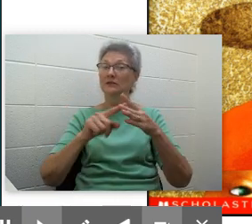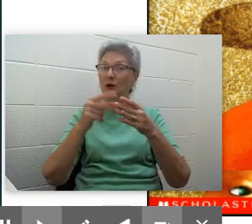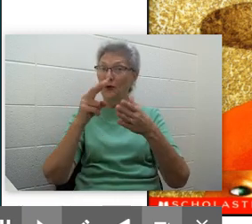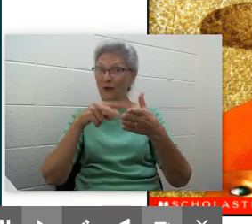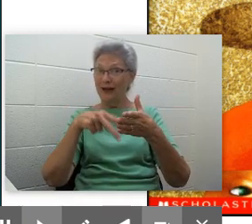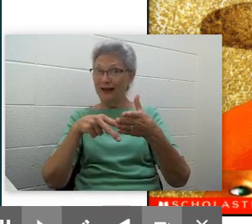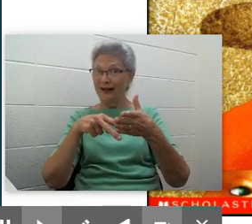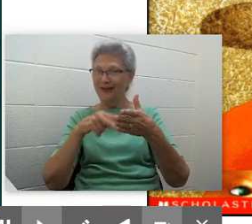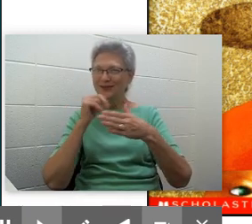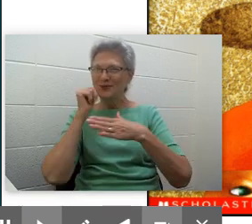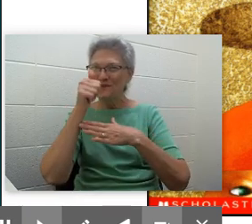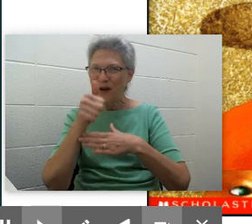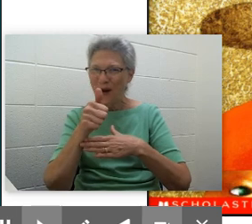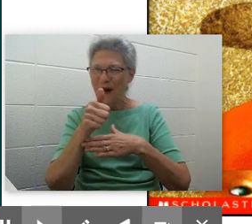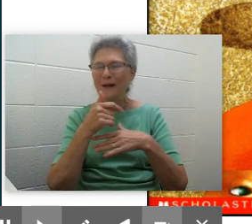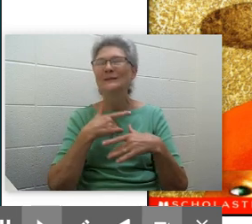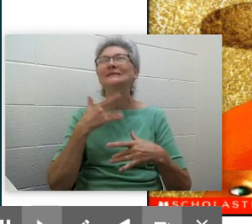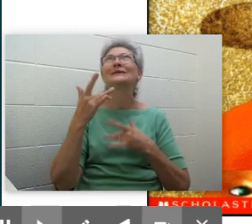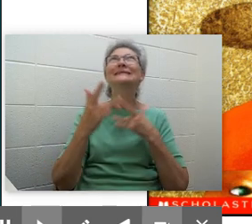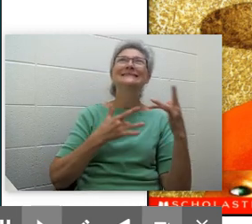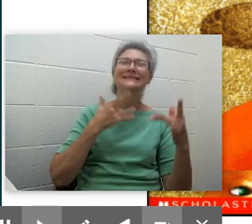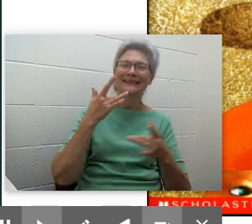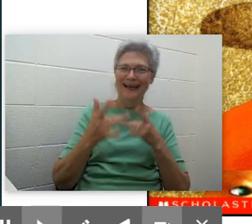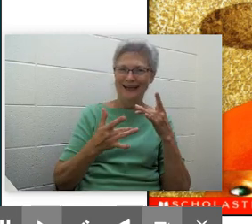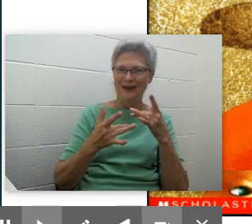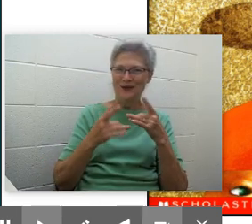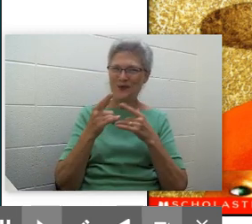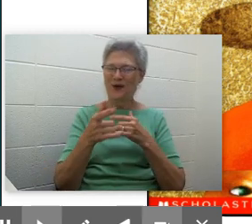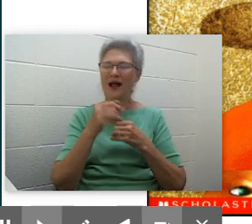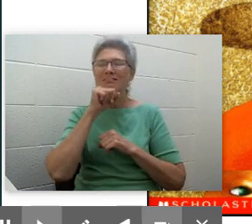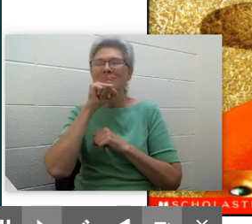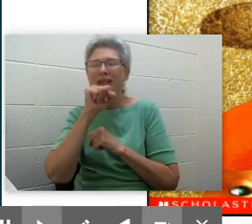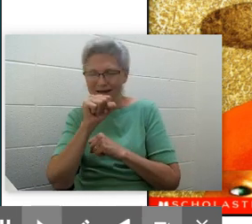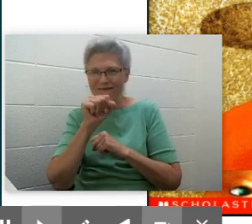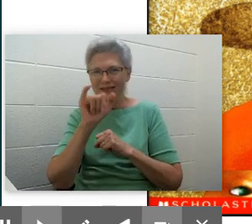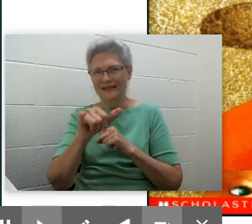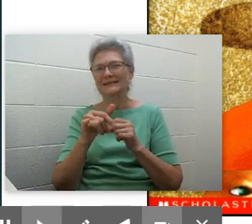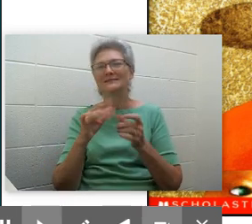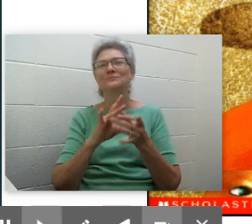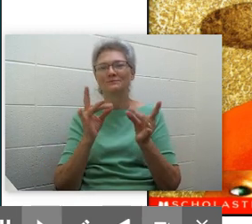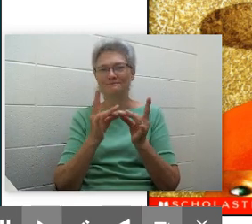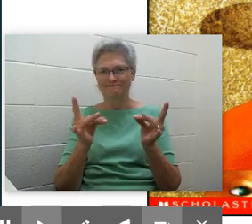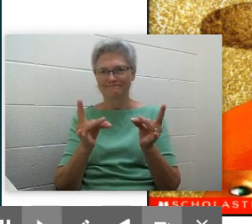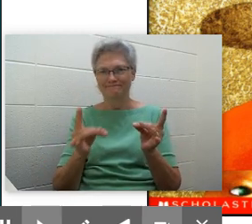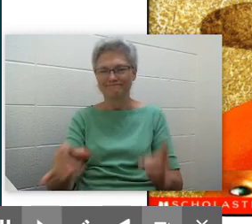this excerpt tomorrow. I am so excited. You guys are going to love it.